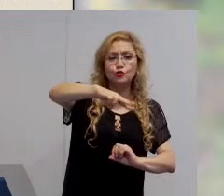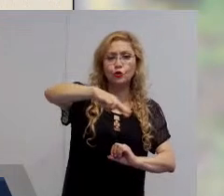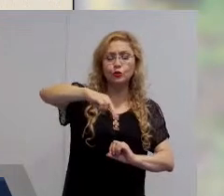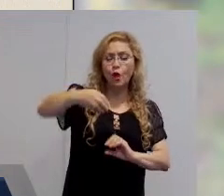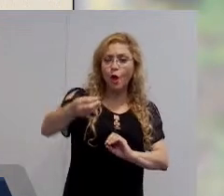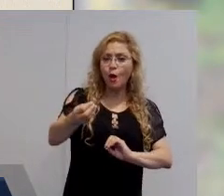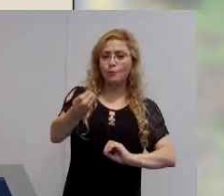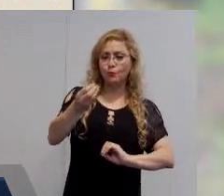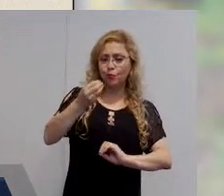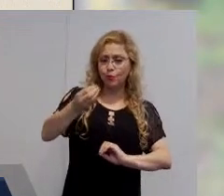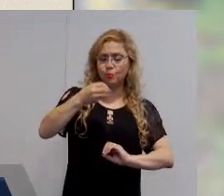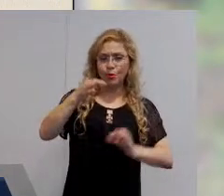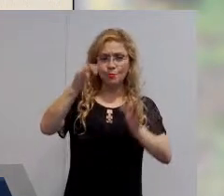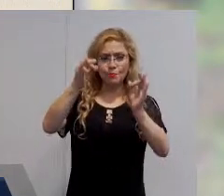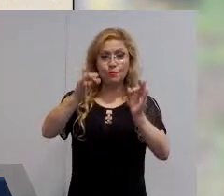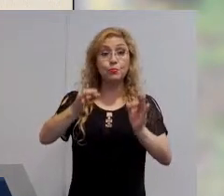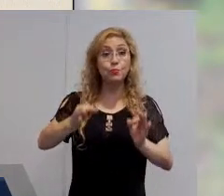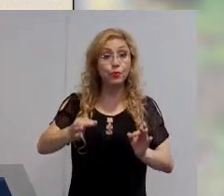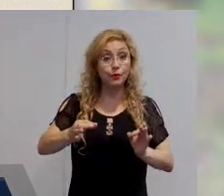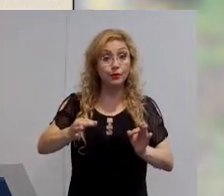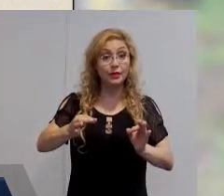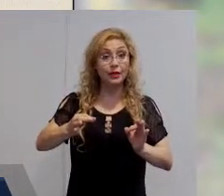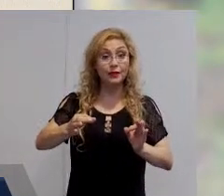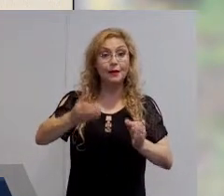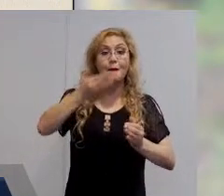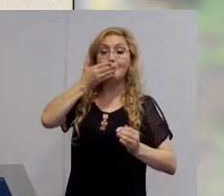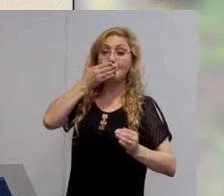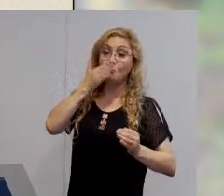safety, and also